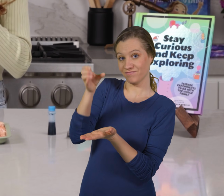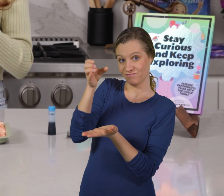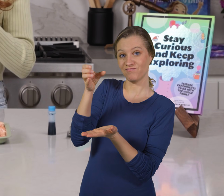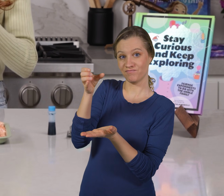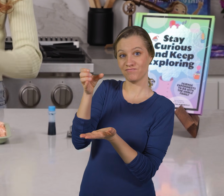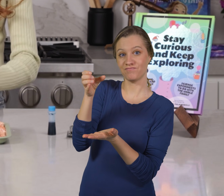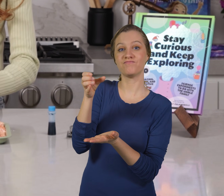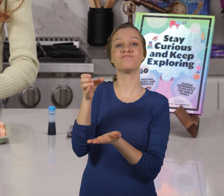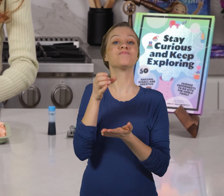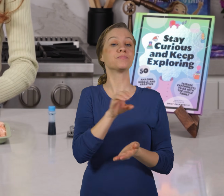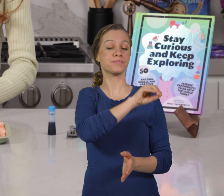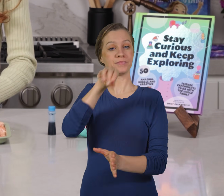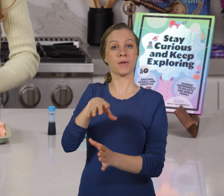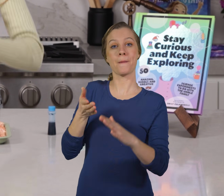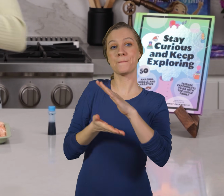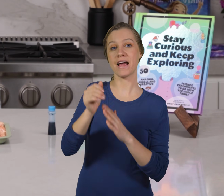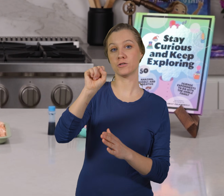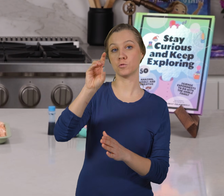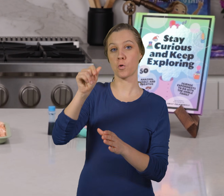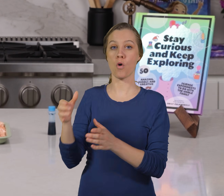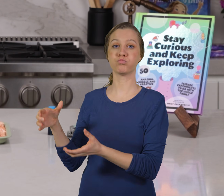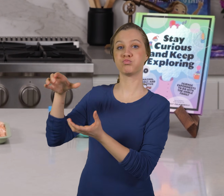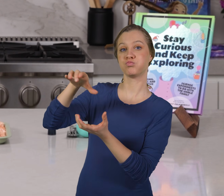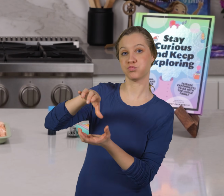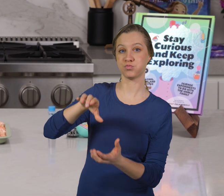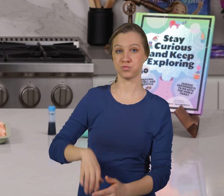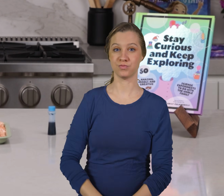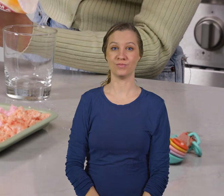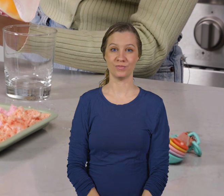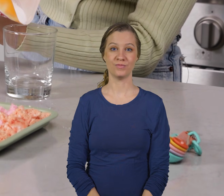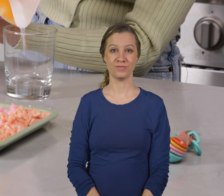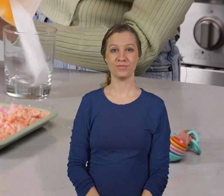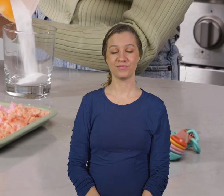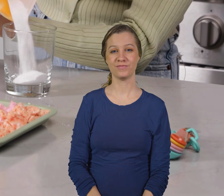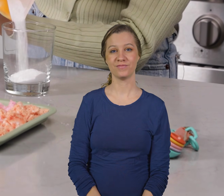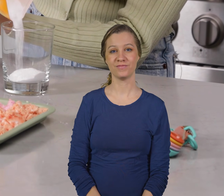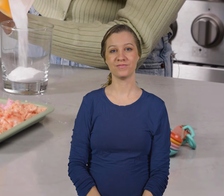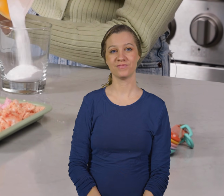do is grab a glass and put some baking soda in there.